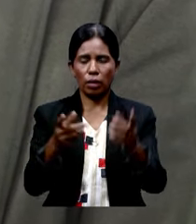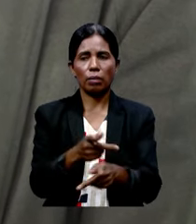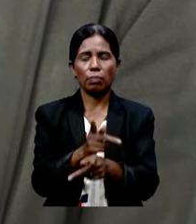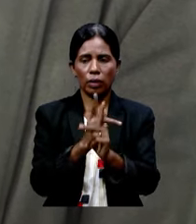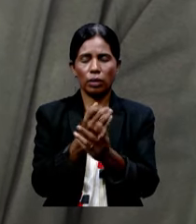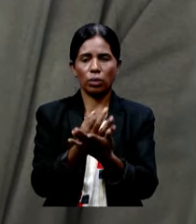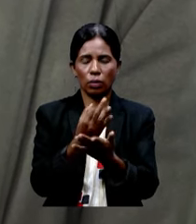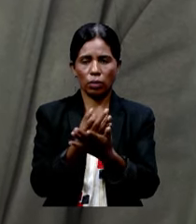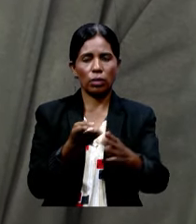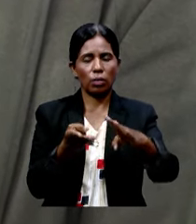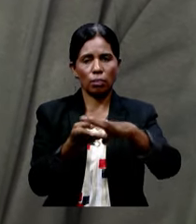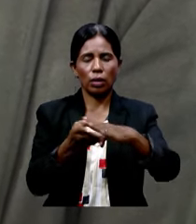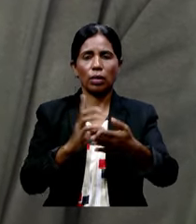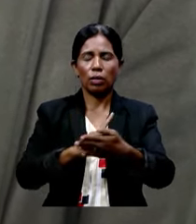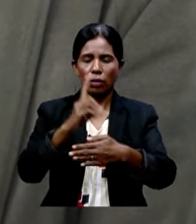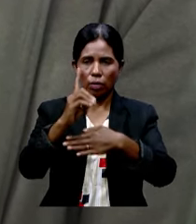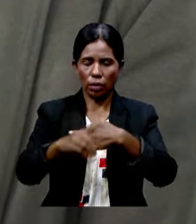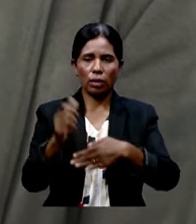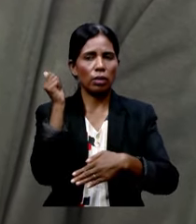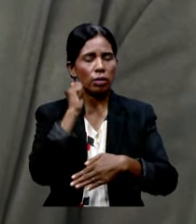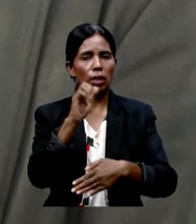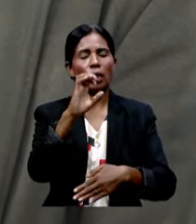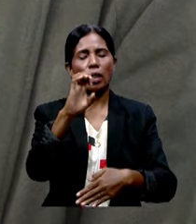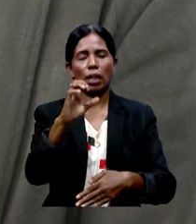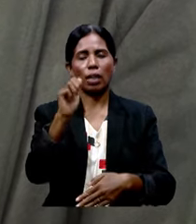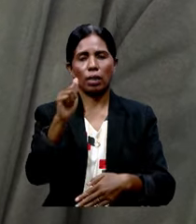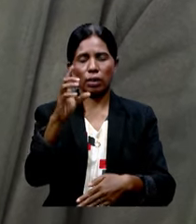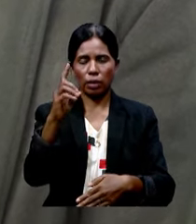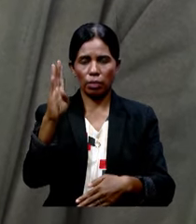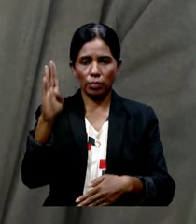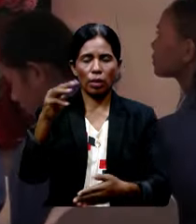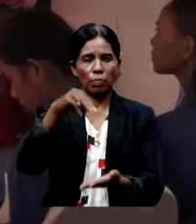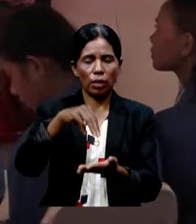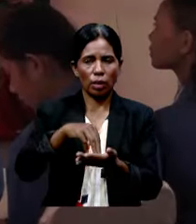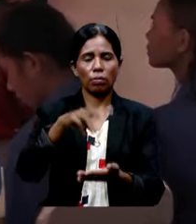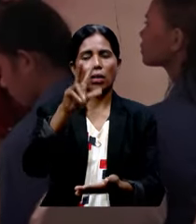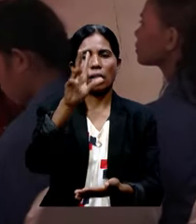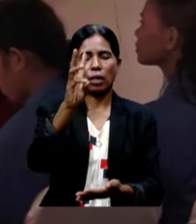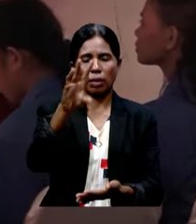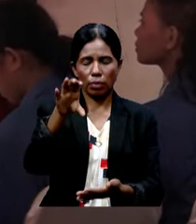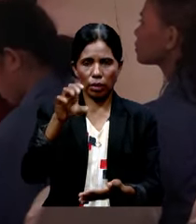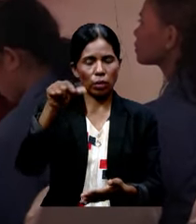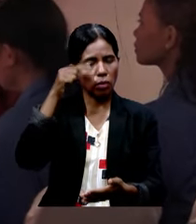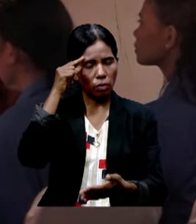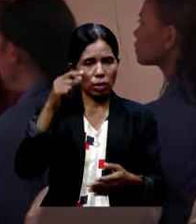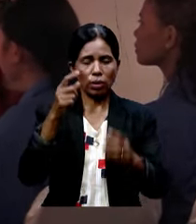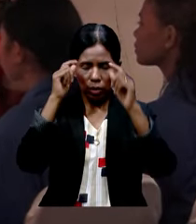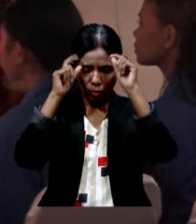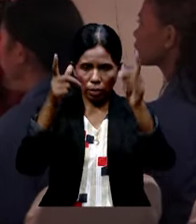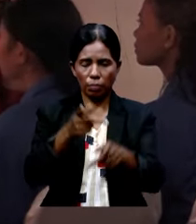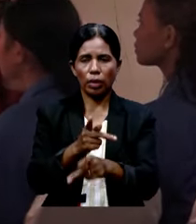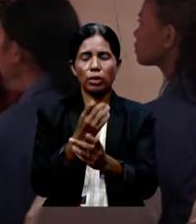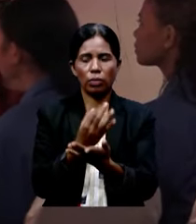osan husi Banku Desenvolvimento Asiático, KEDB, o montante miliaun atos nen resin. O governo Timor-Leste empresta o osan hirekne, o